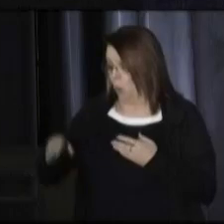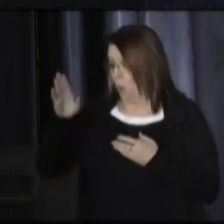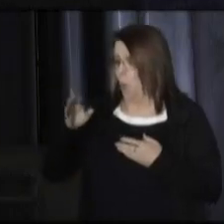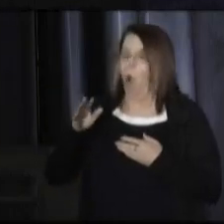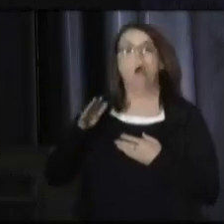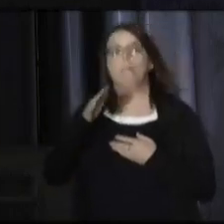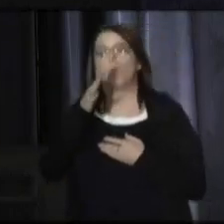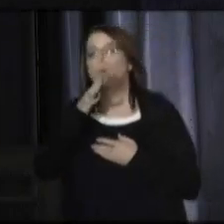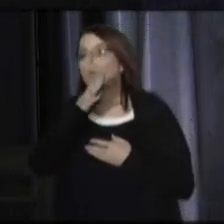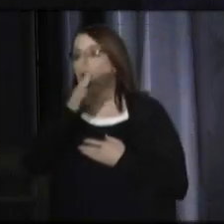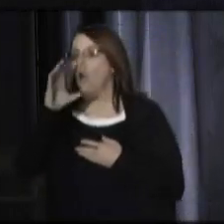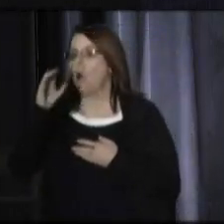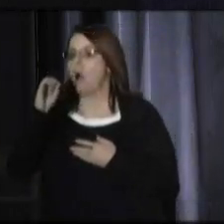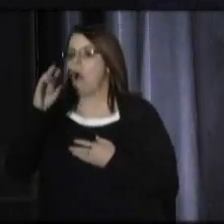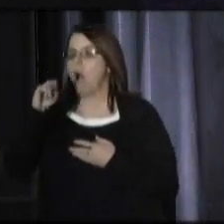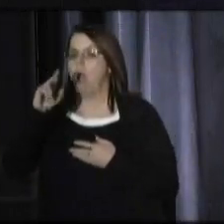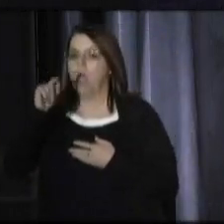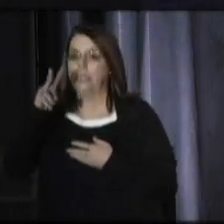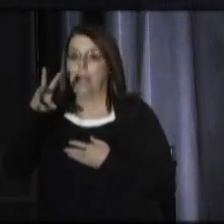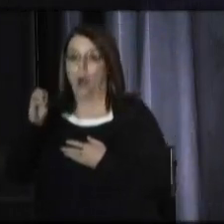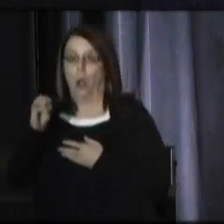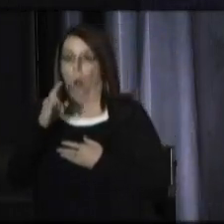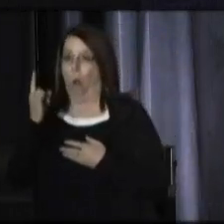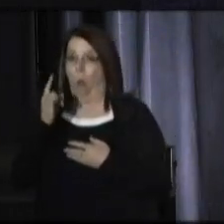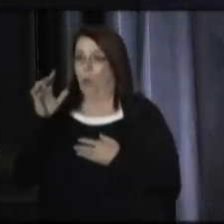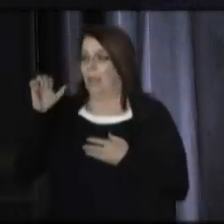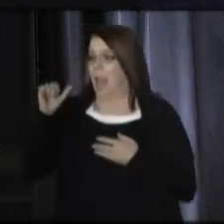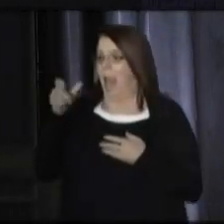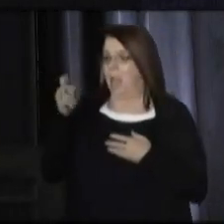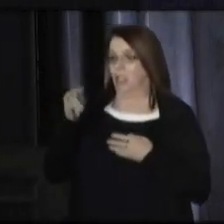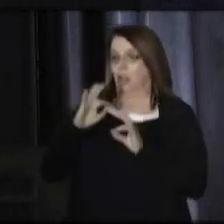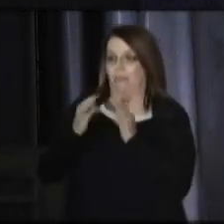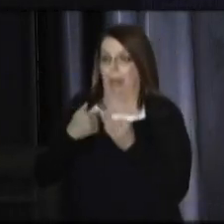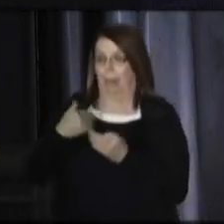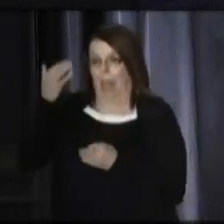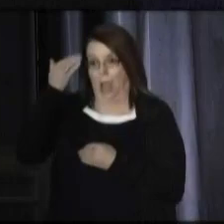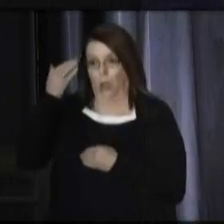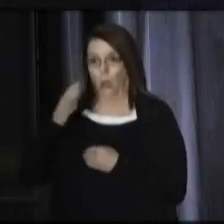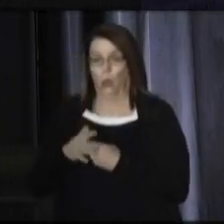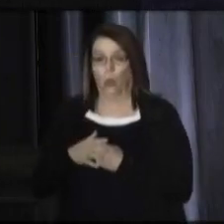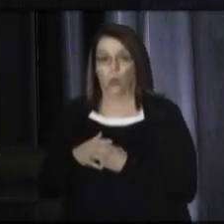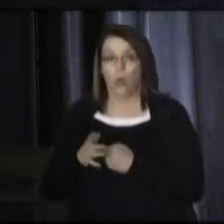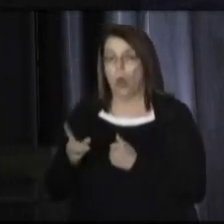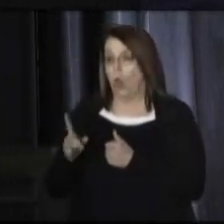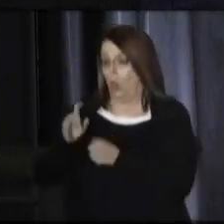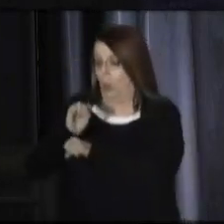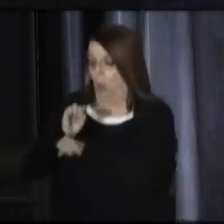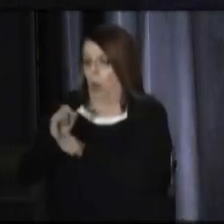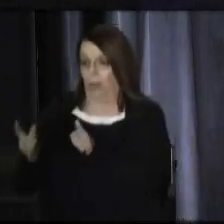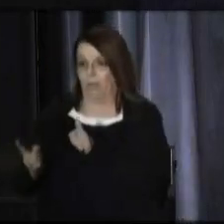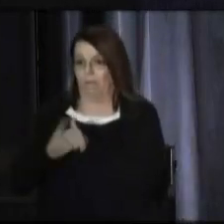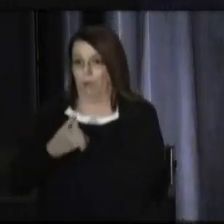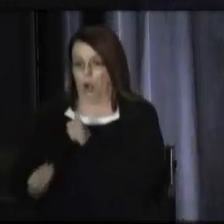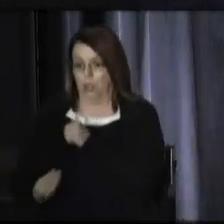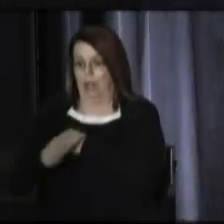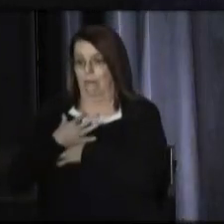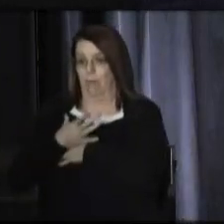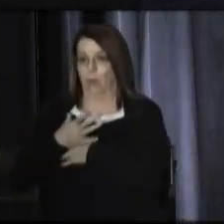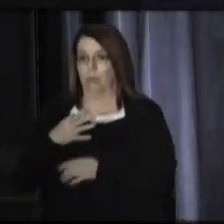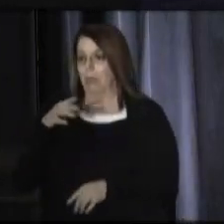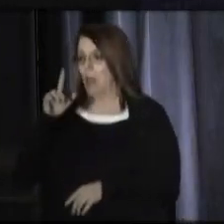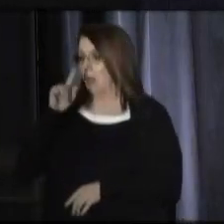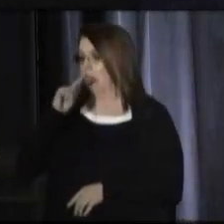with fevers and shit, and official notices of all my debt stuffed in a box with 3 dead flies. Oh,